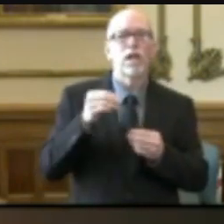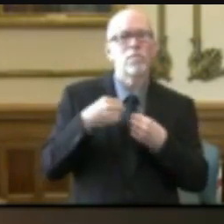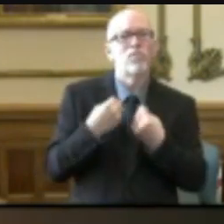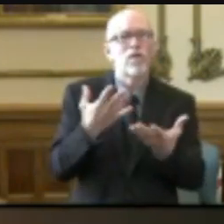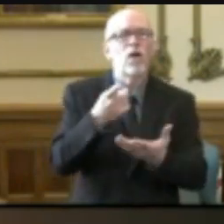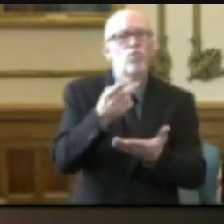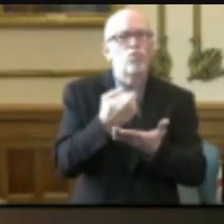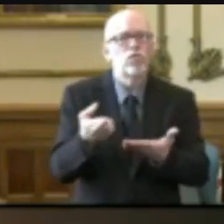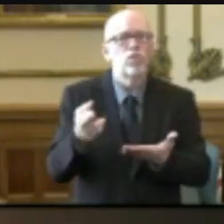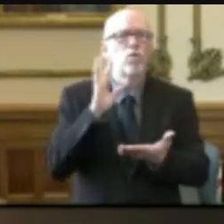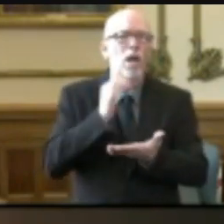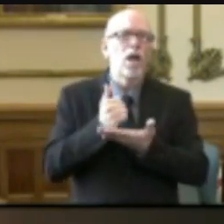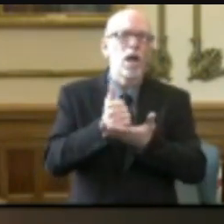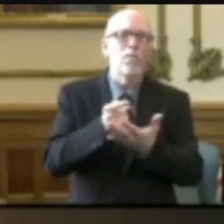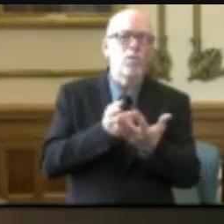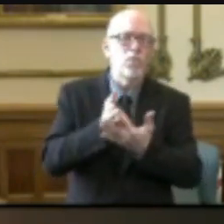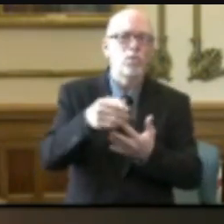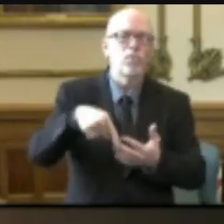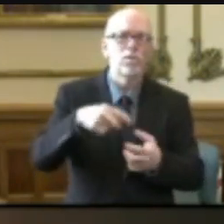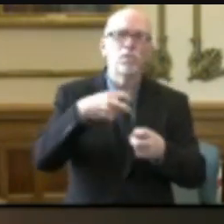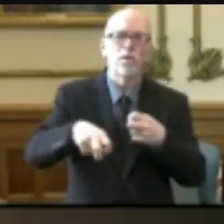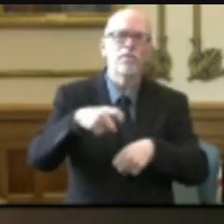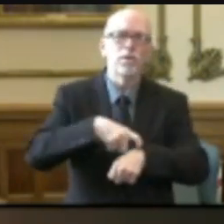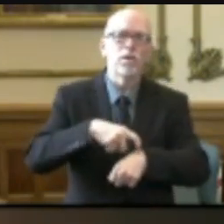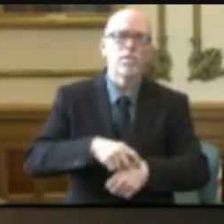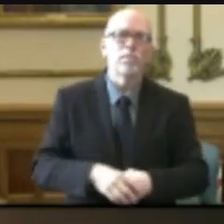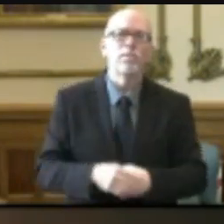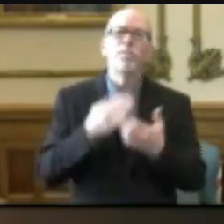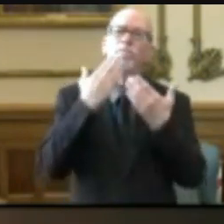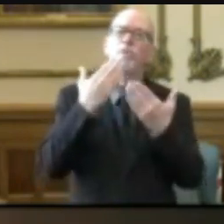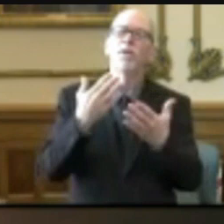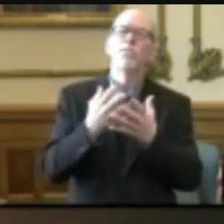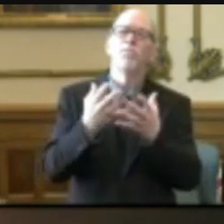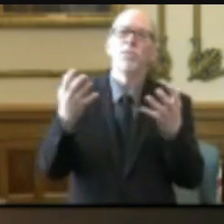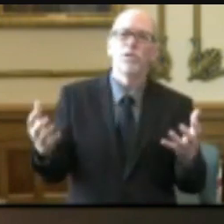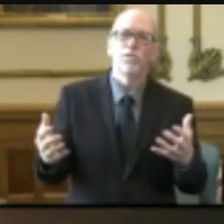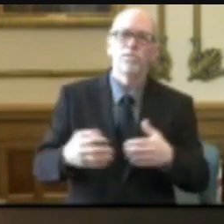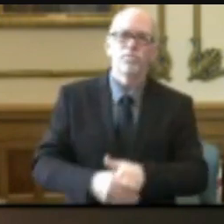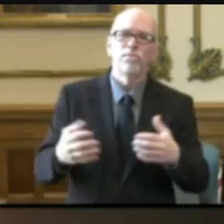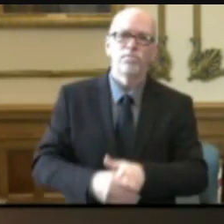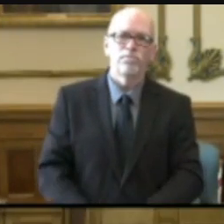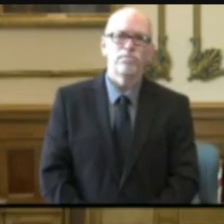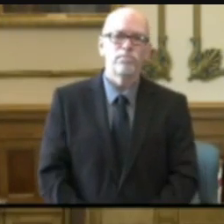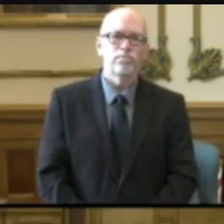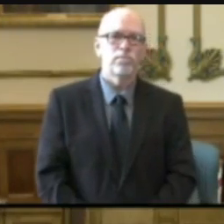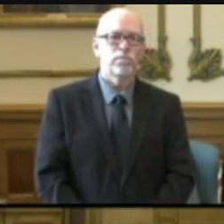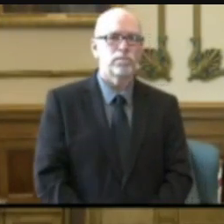that will get you through this difficult time. Thank you so much.